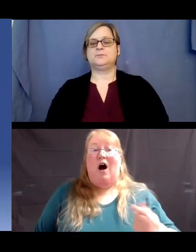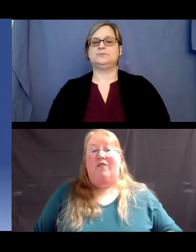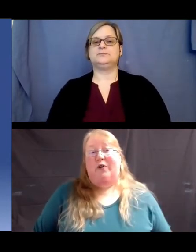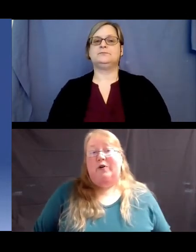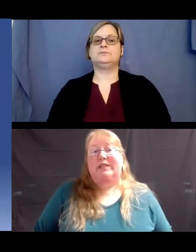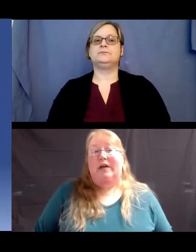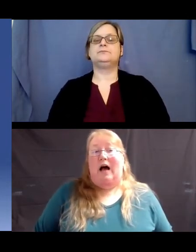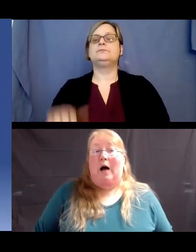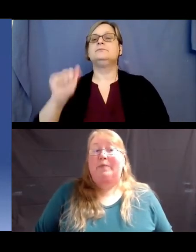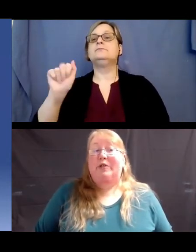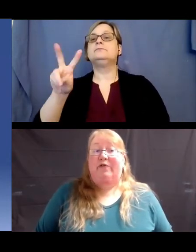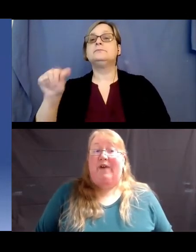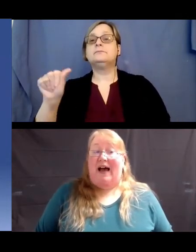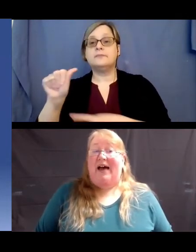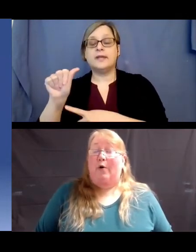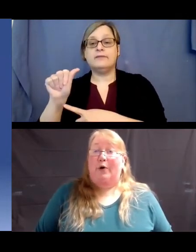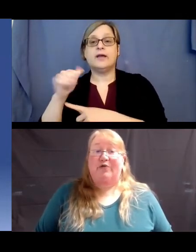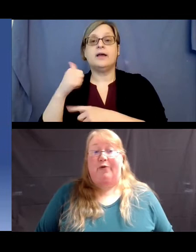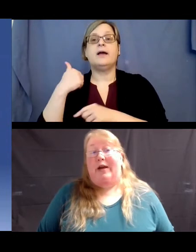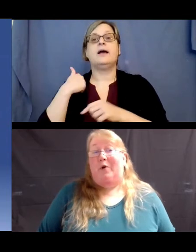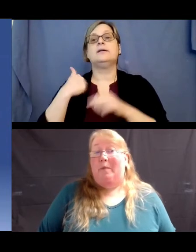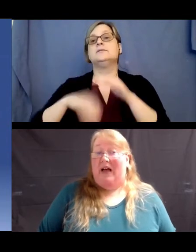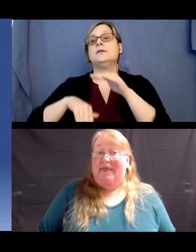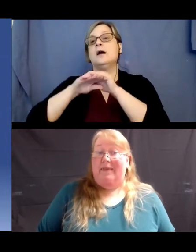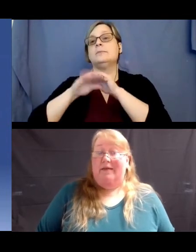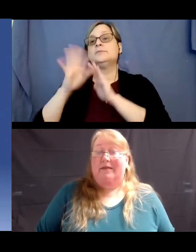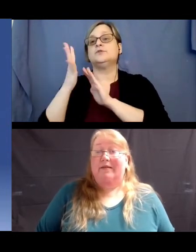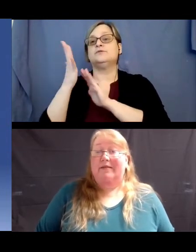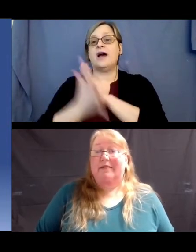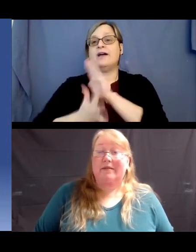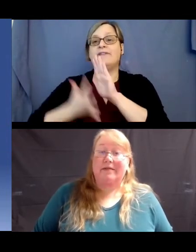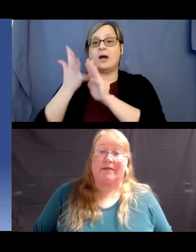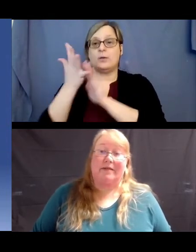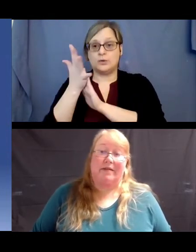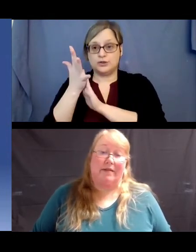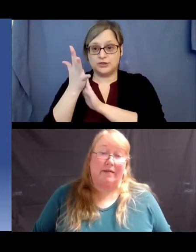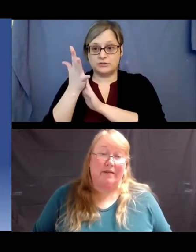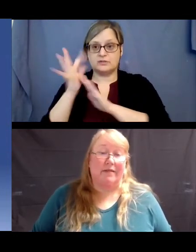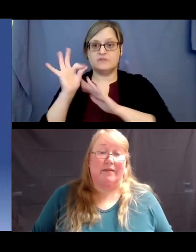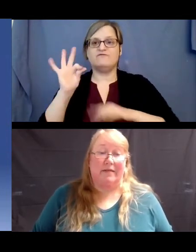Ava offers up to 5 hours free per month.